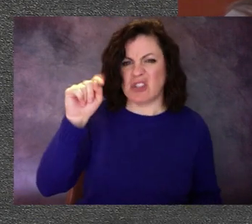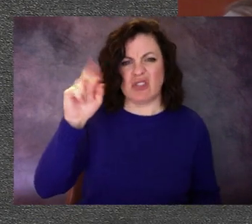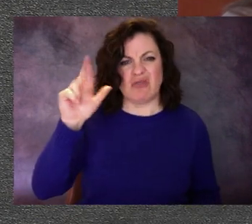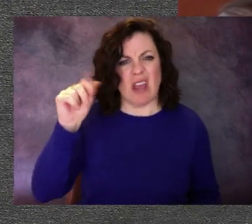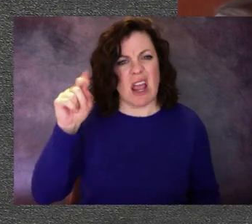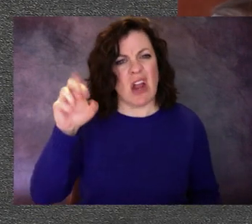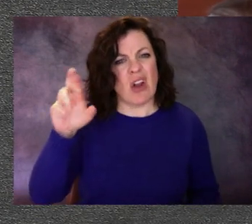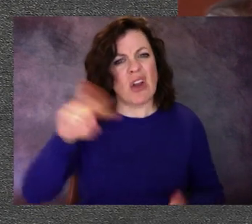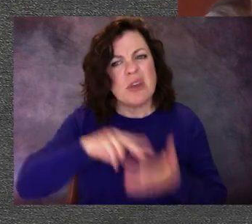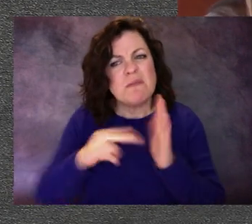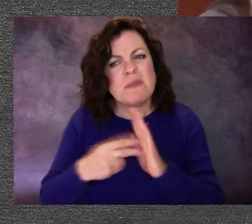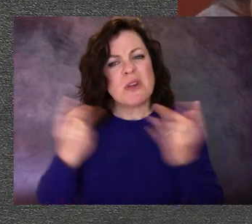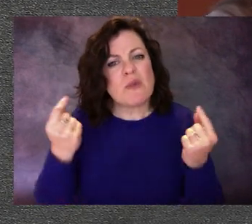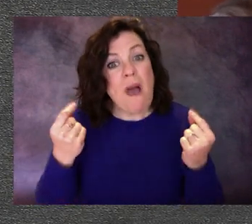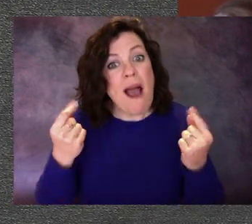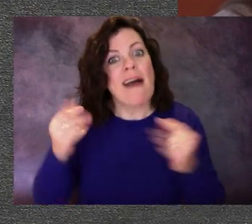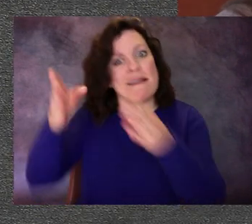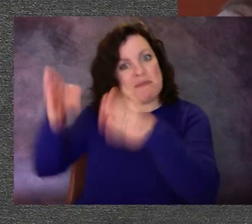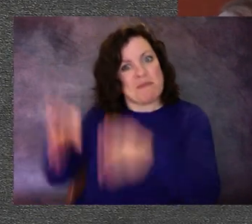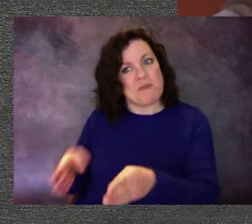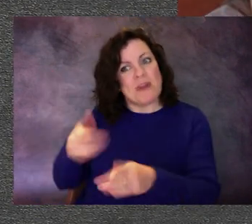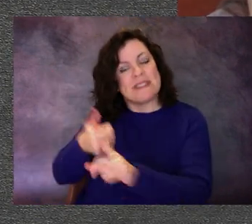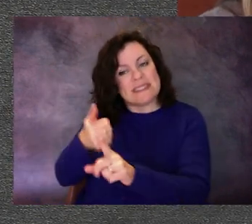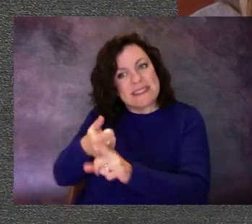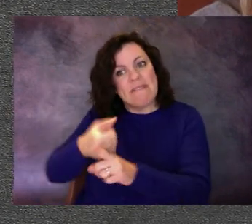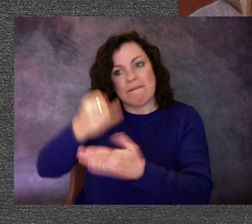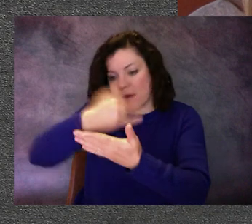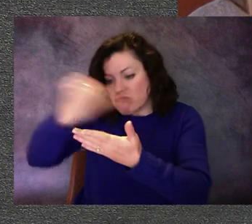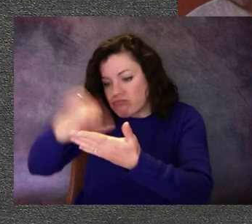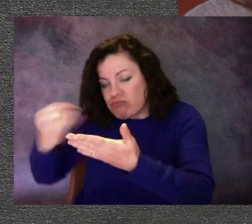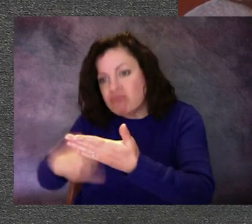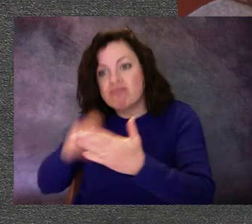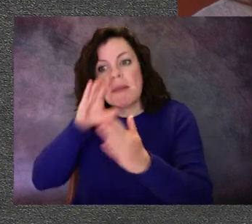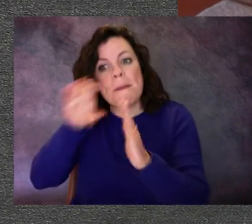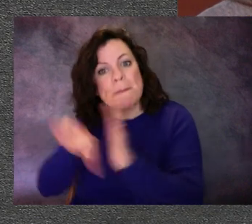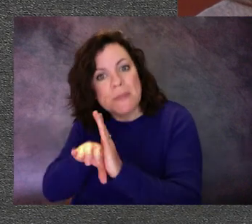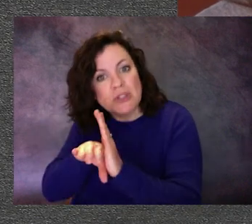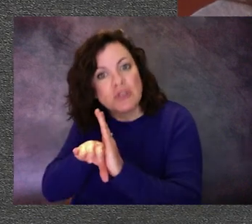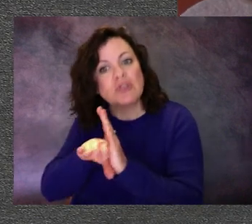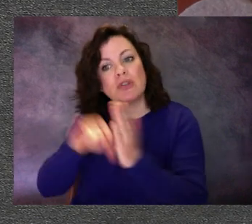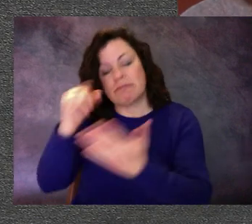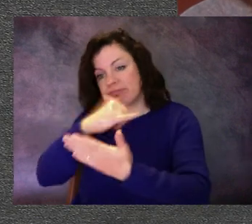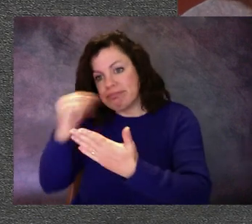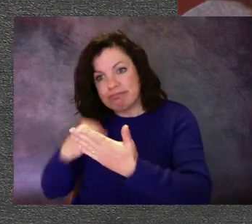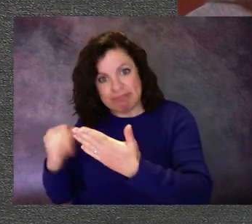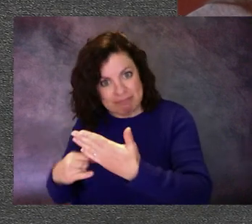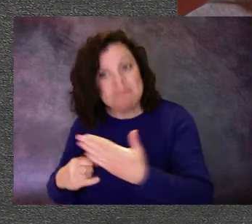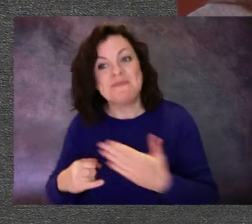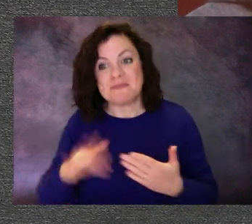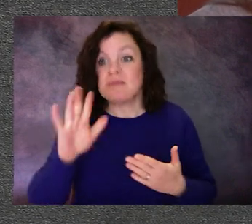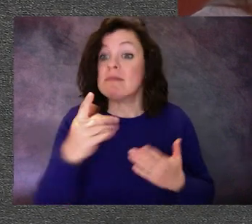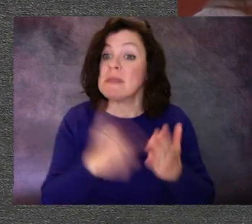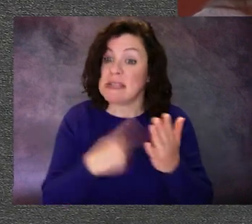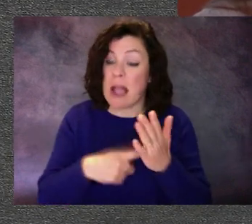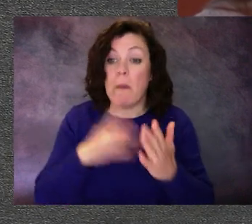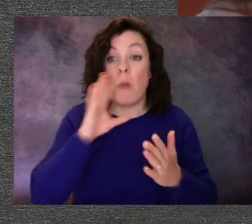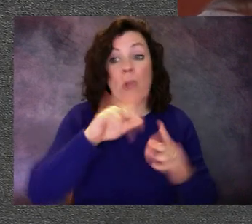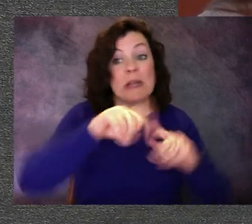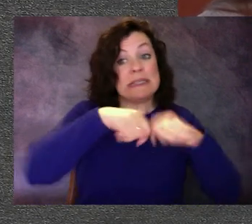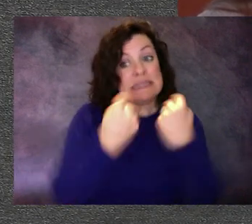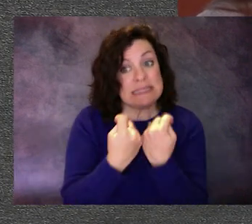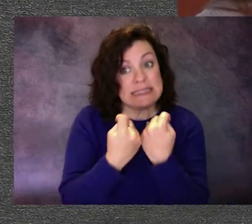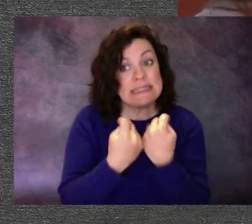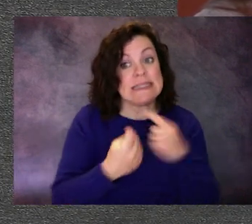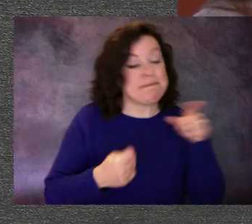pictures. Sometimes there's a team, one author, one illustrator, and sometimes it's just one person.